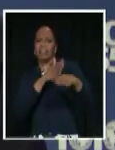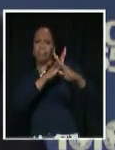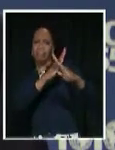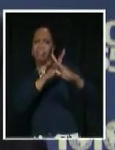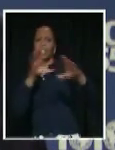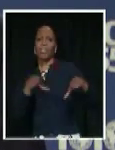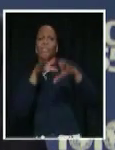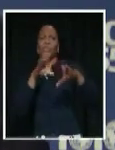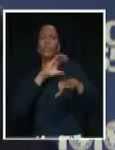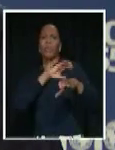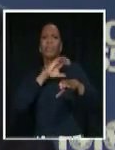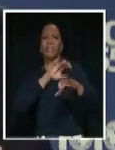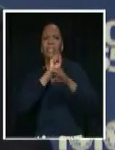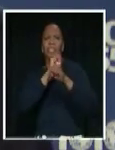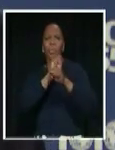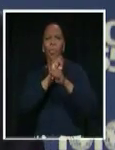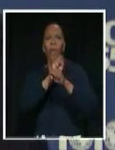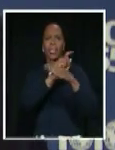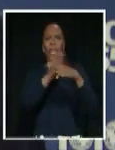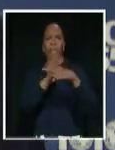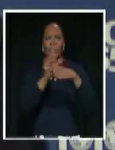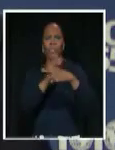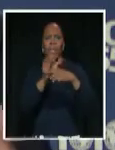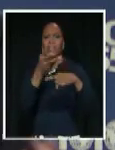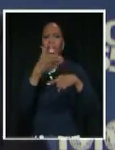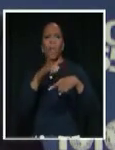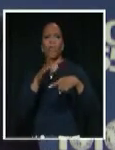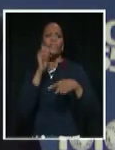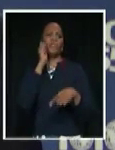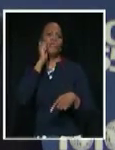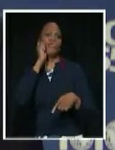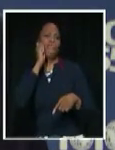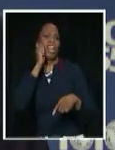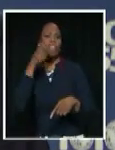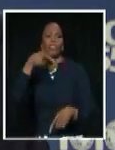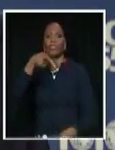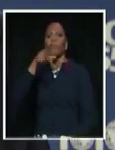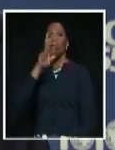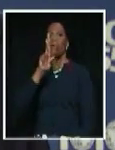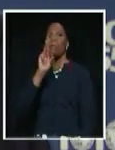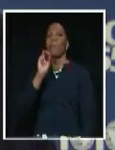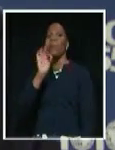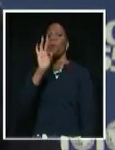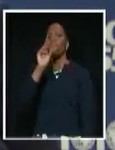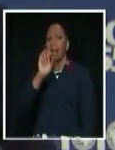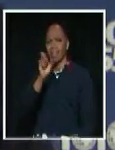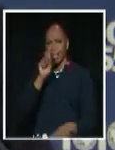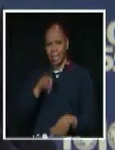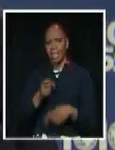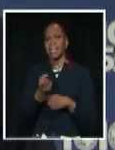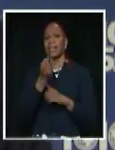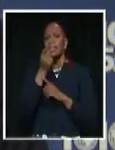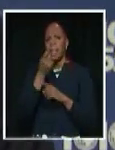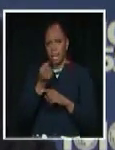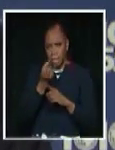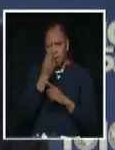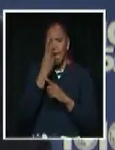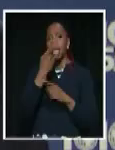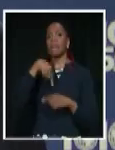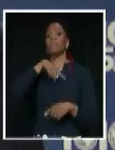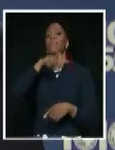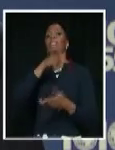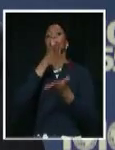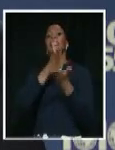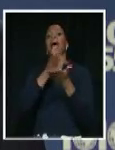they were trained to do. They don't want to do racial profiling. They understand that we have to ban that practice so we can get on with the best